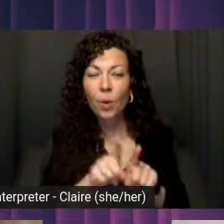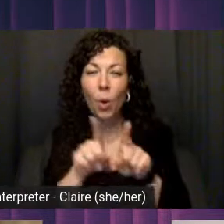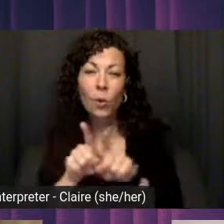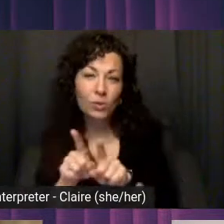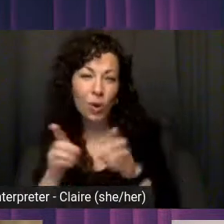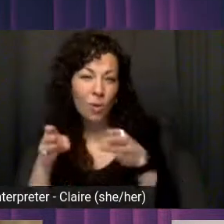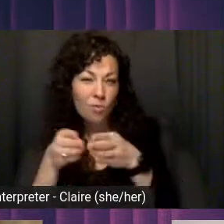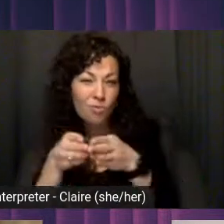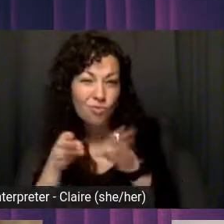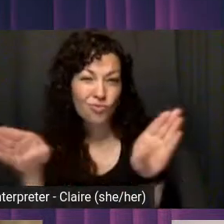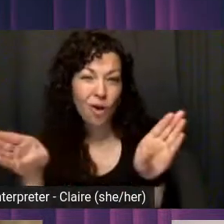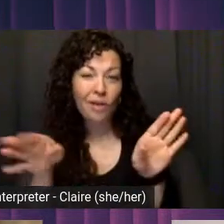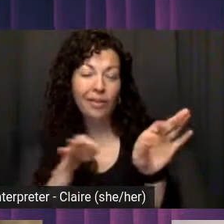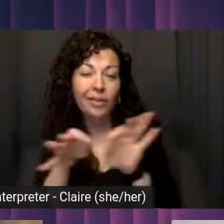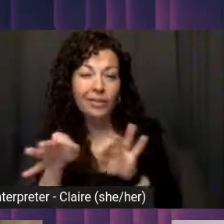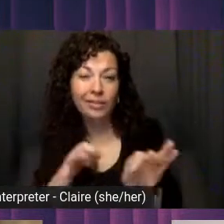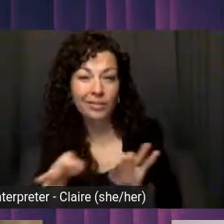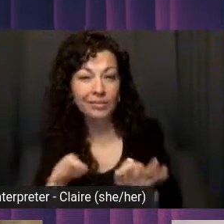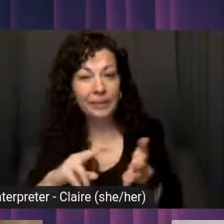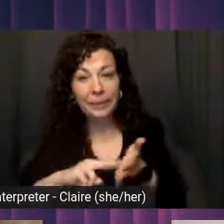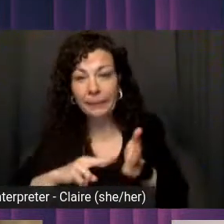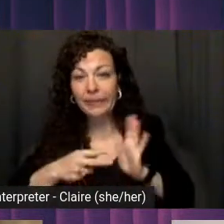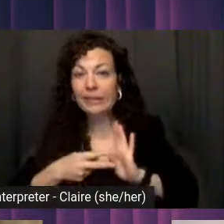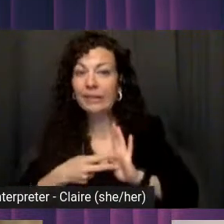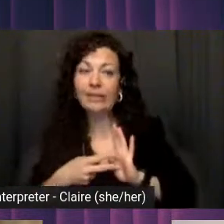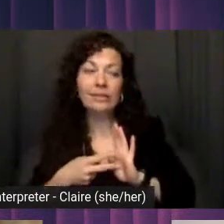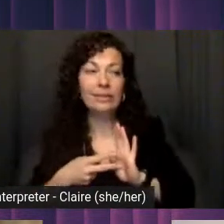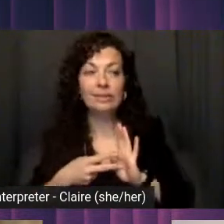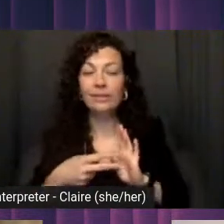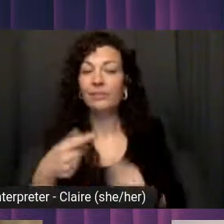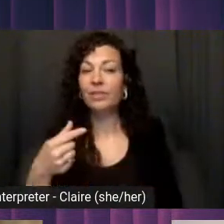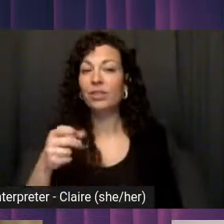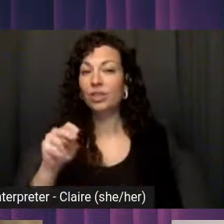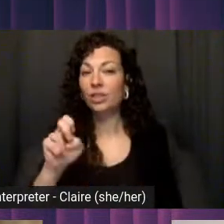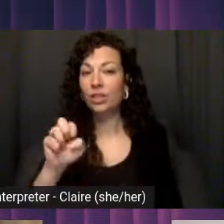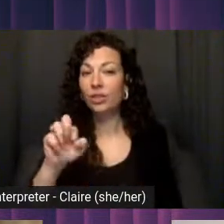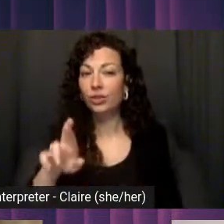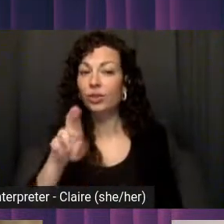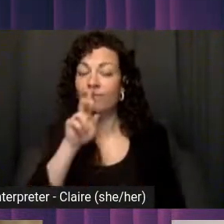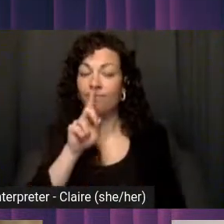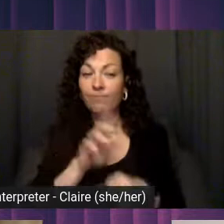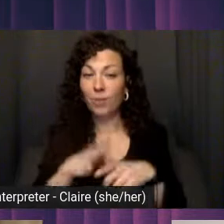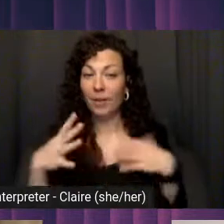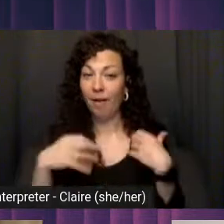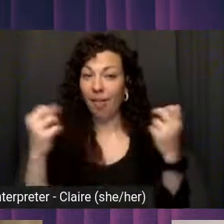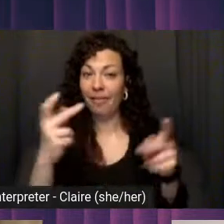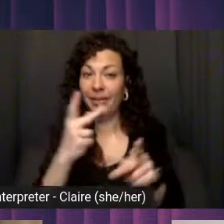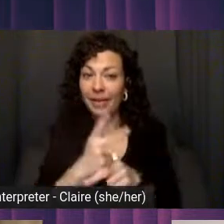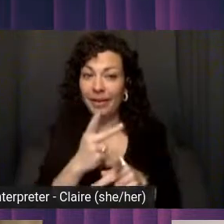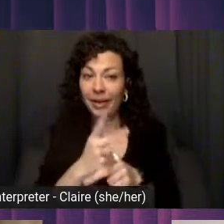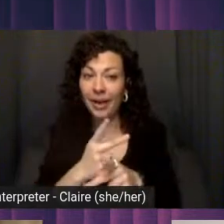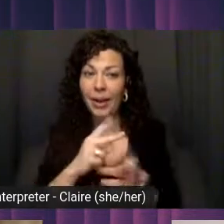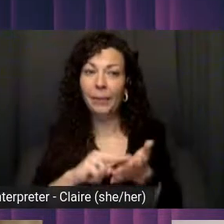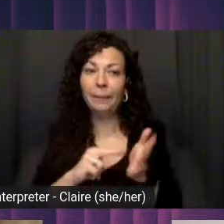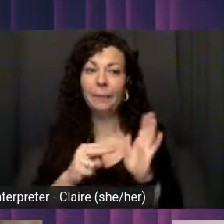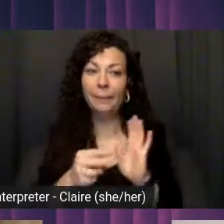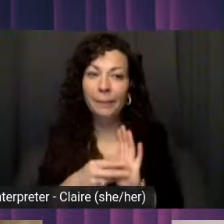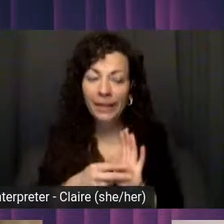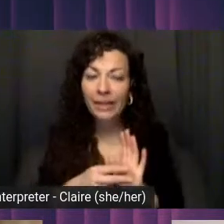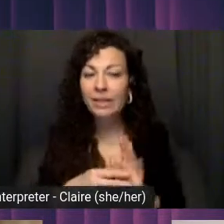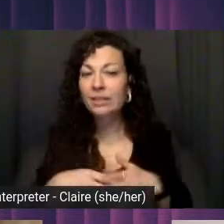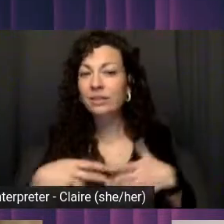broadly, and that gender-affirming healthcare is anything that creates what the community is calling gender